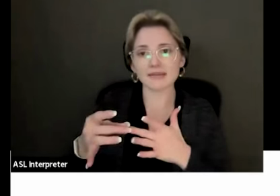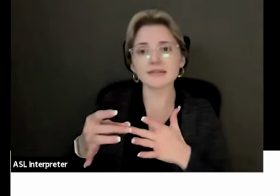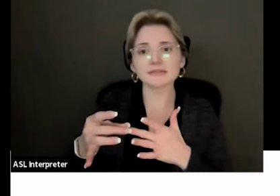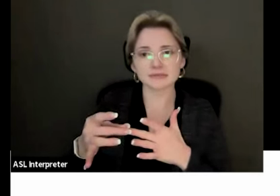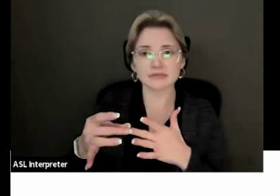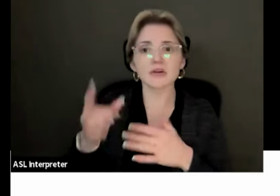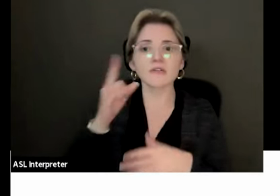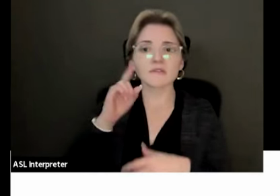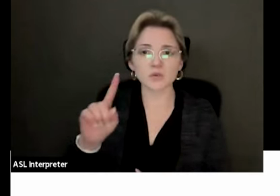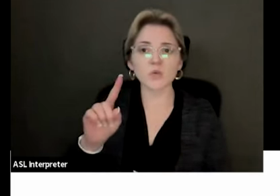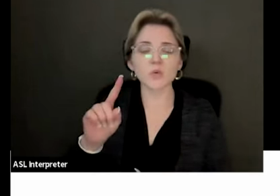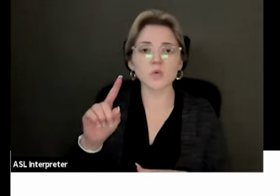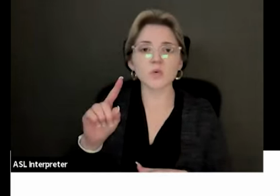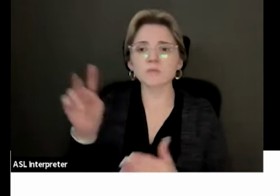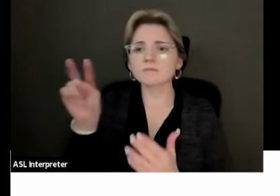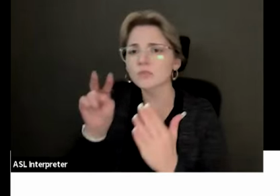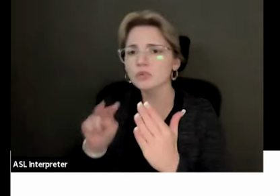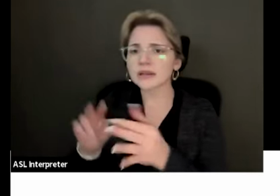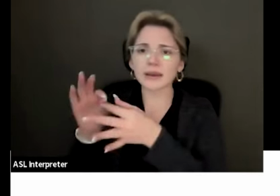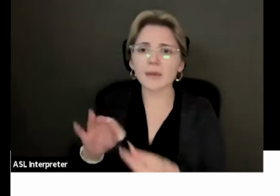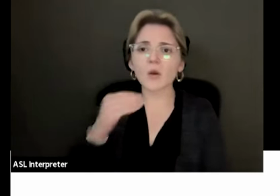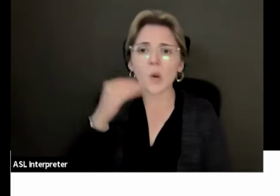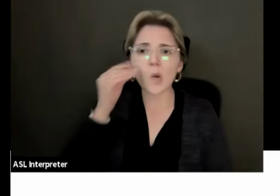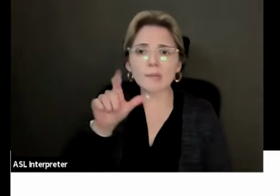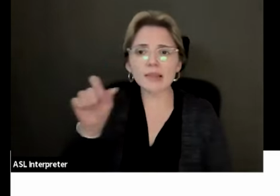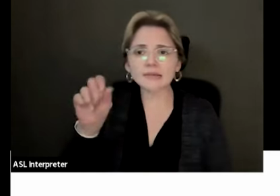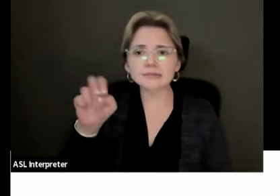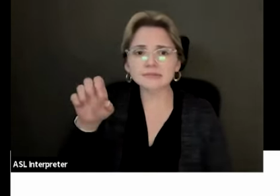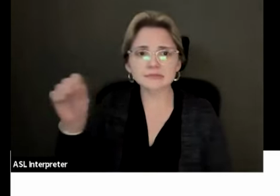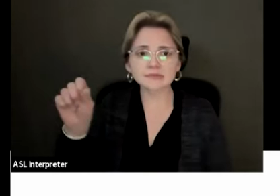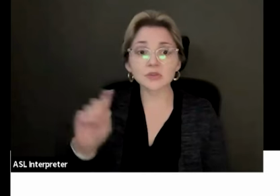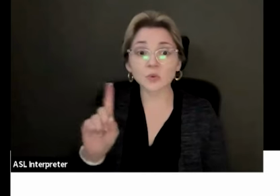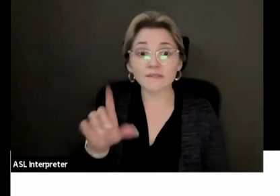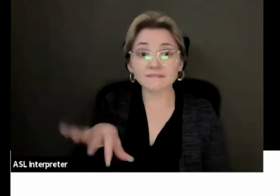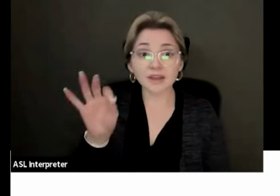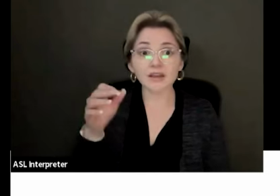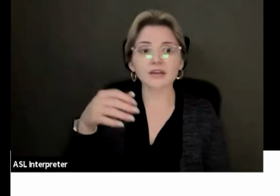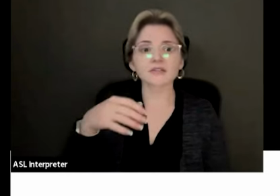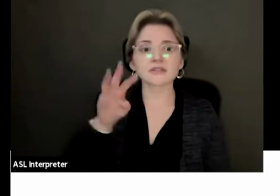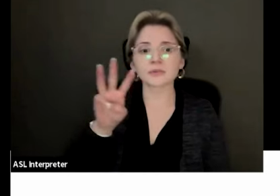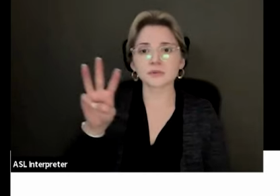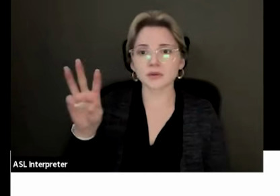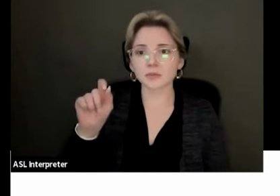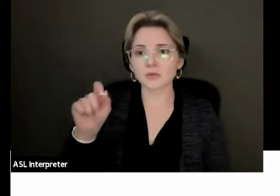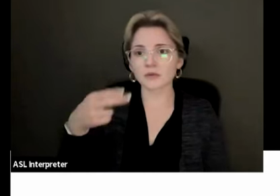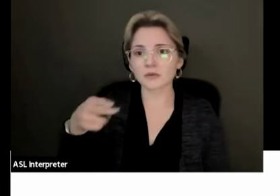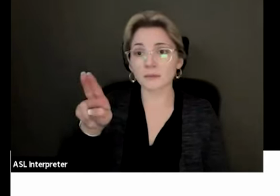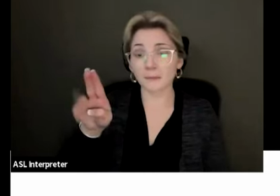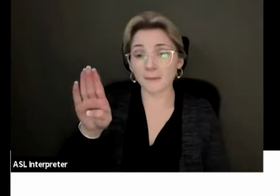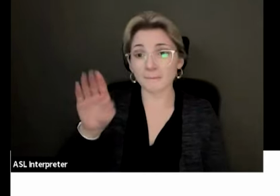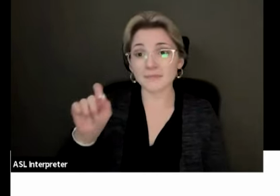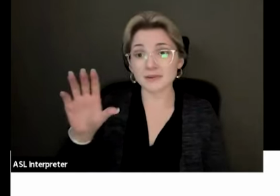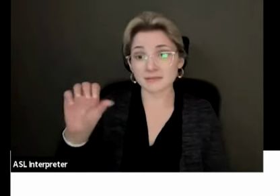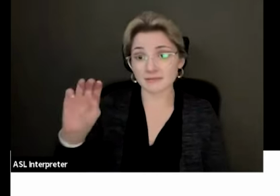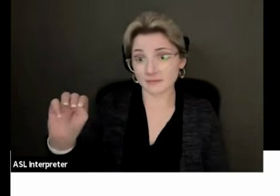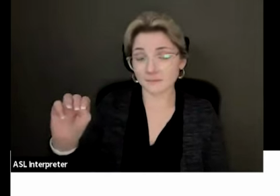list definition for our programs. So that's on HUD.gov/file. You can review that. But this expands it out to, it says the